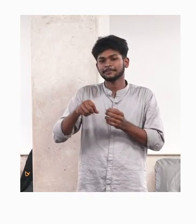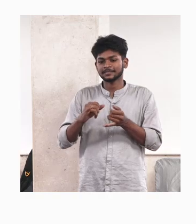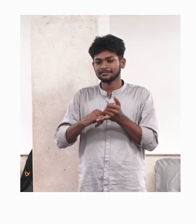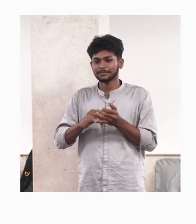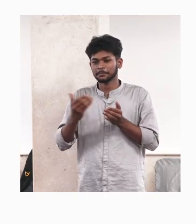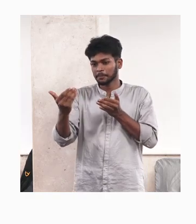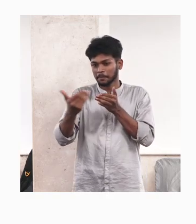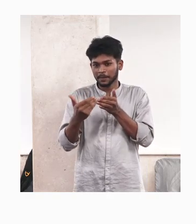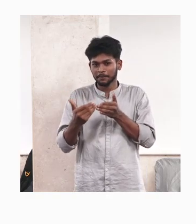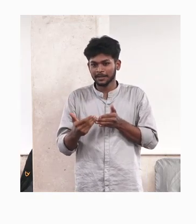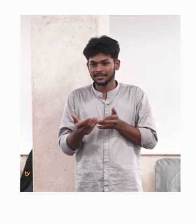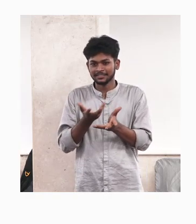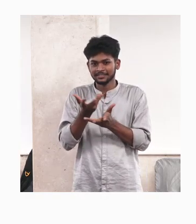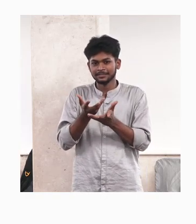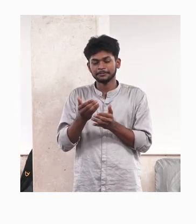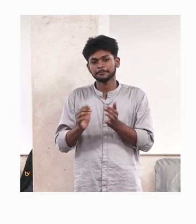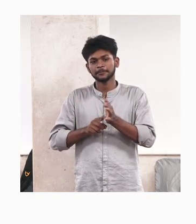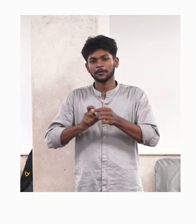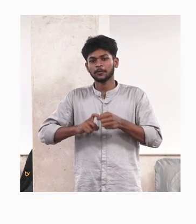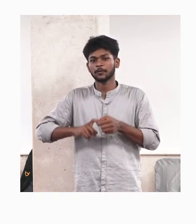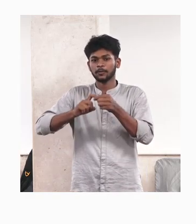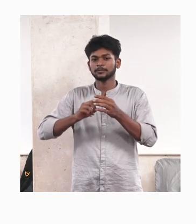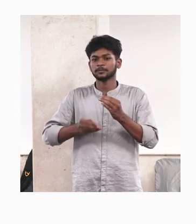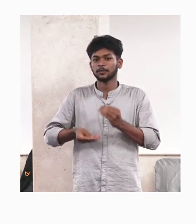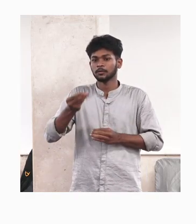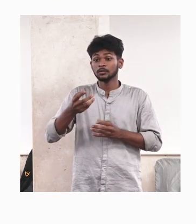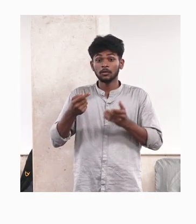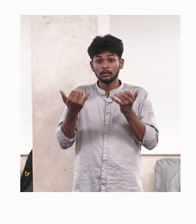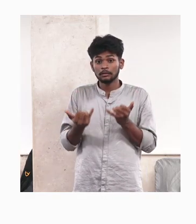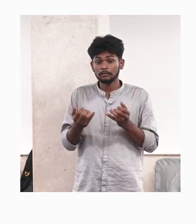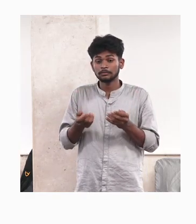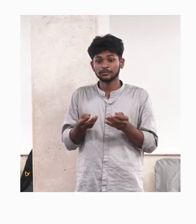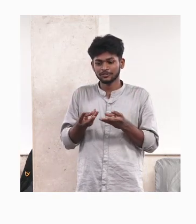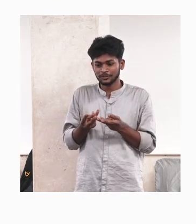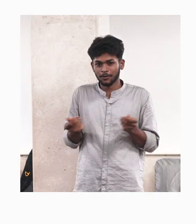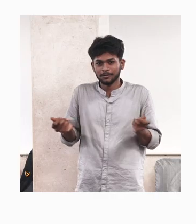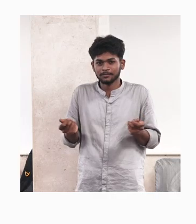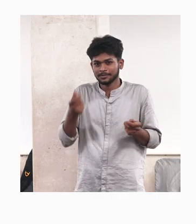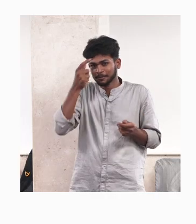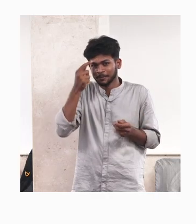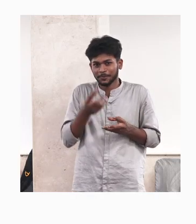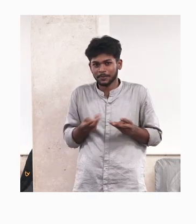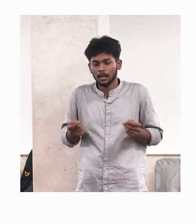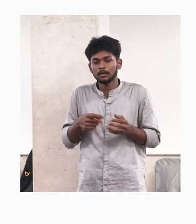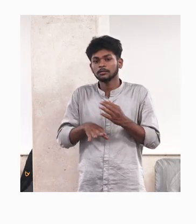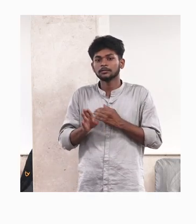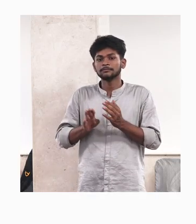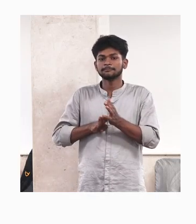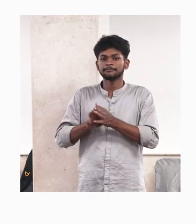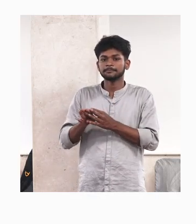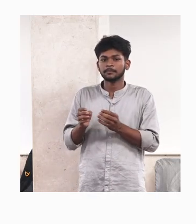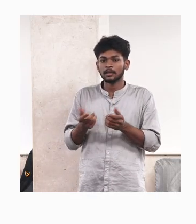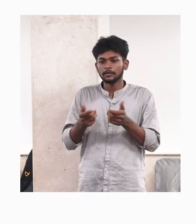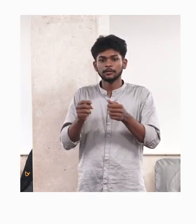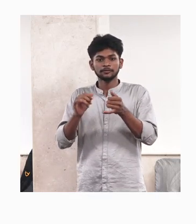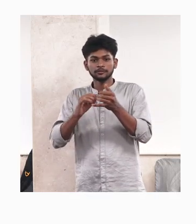much better. And the solutions are also now it's interesting, because we have solution A, solution